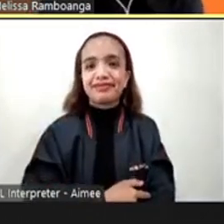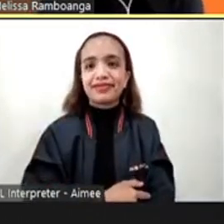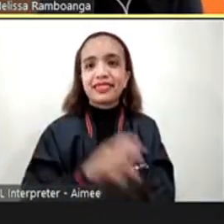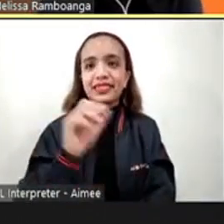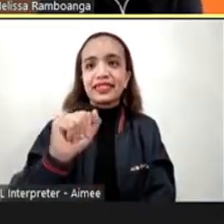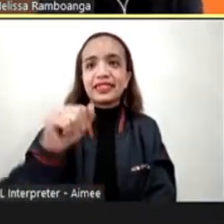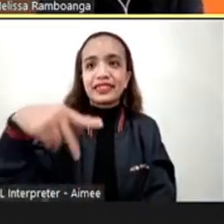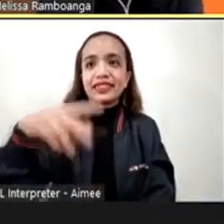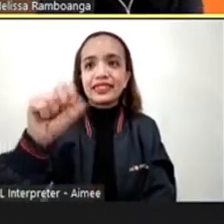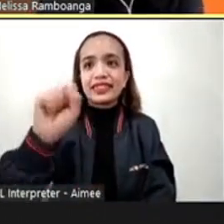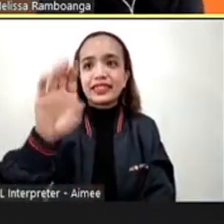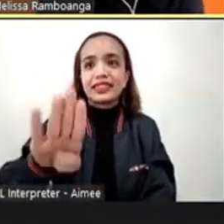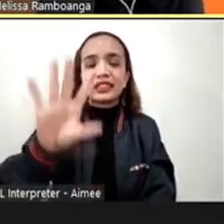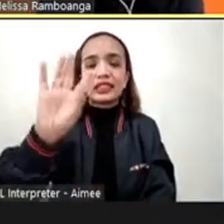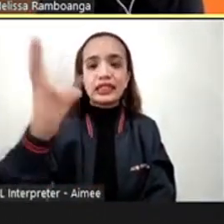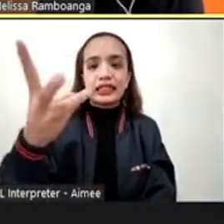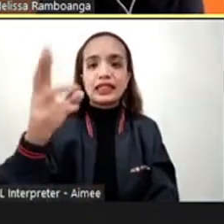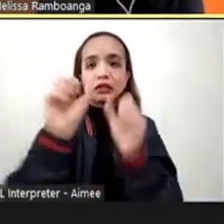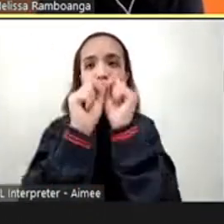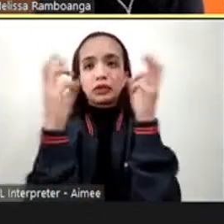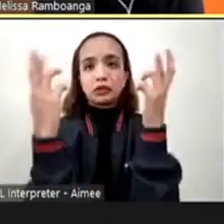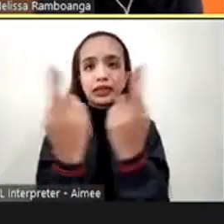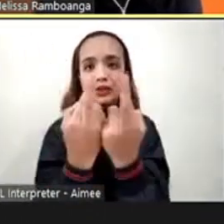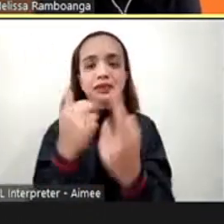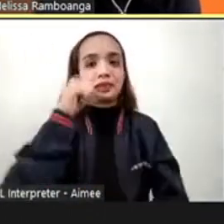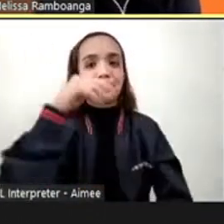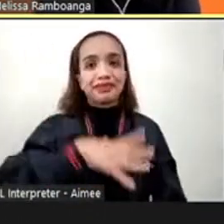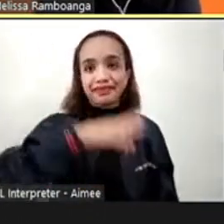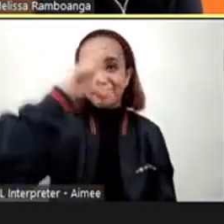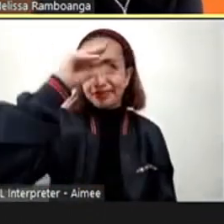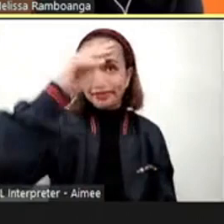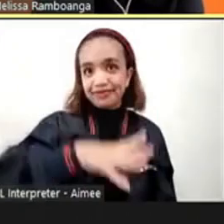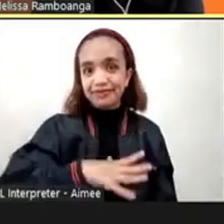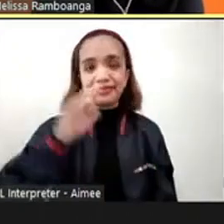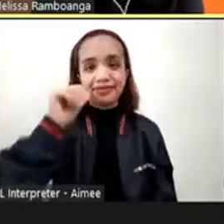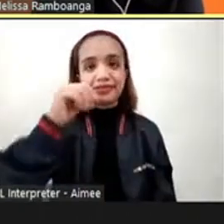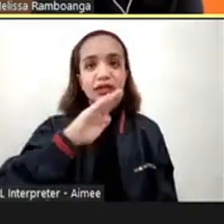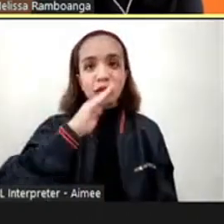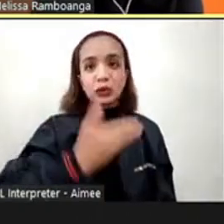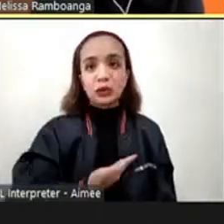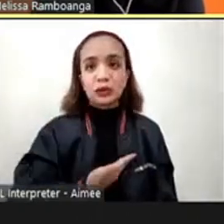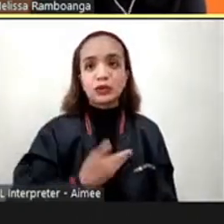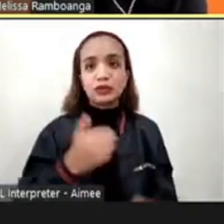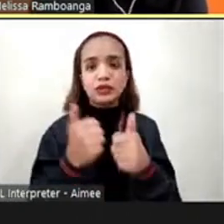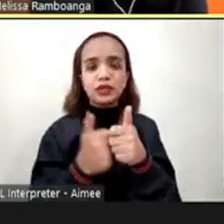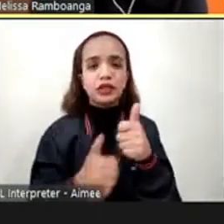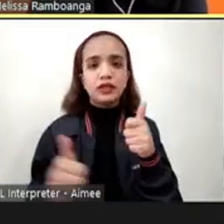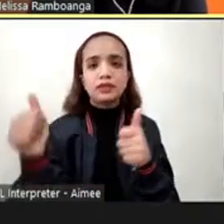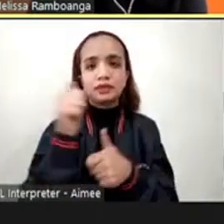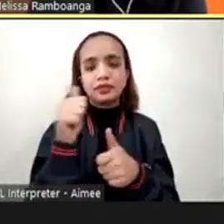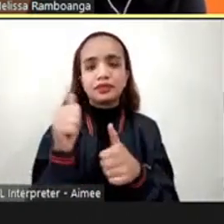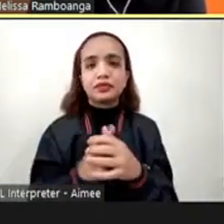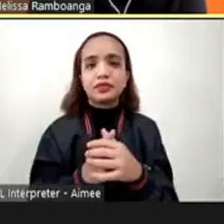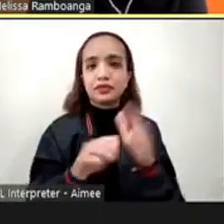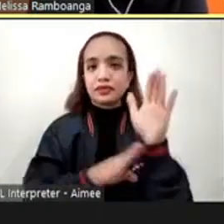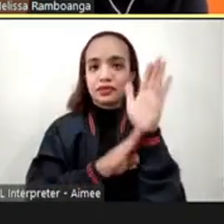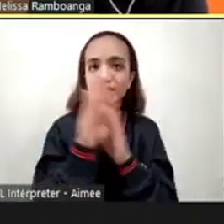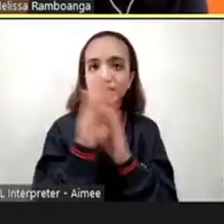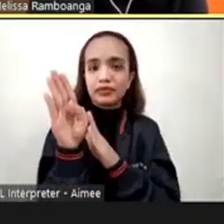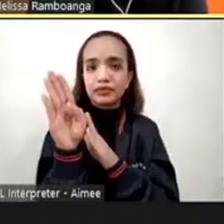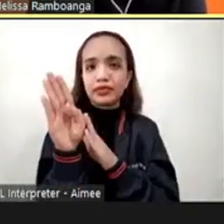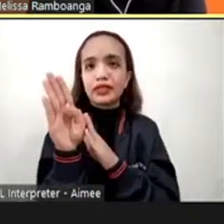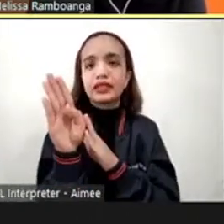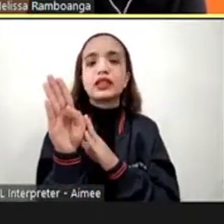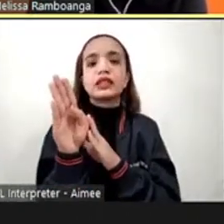6. Okay, ladies and gentlemen, let us all welcome the head of the section of Developmental and Behavioral